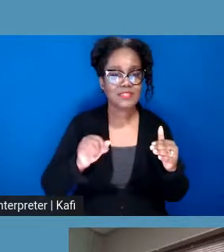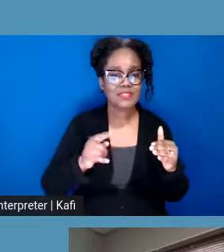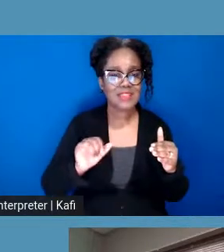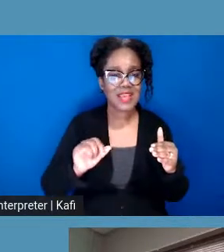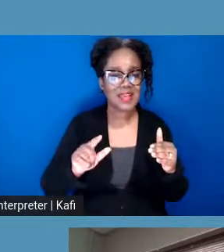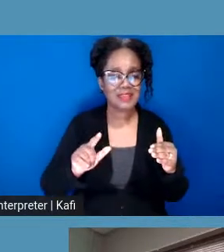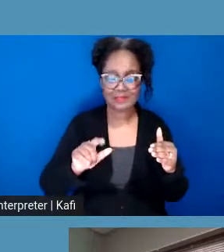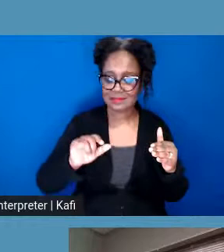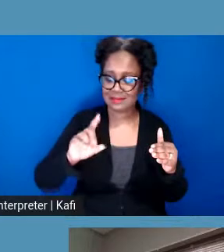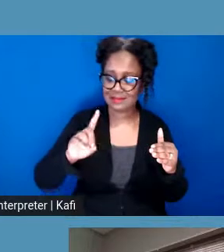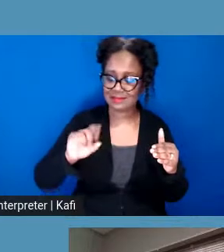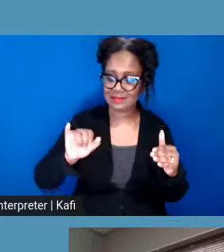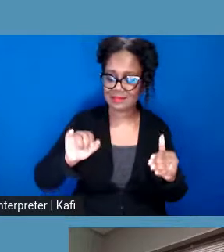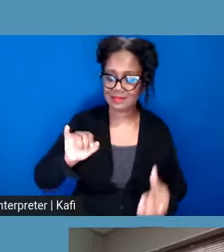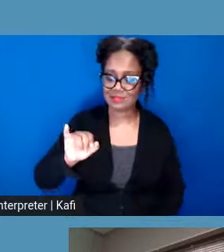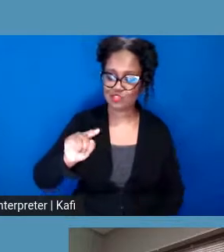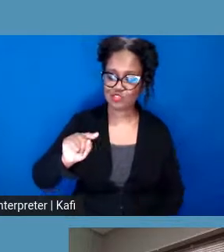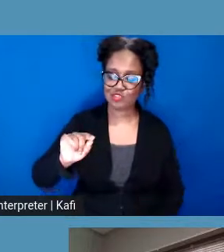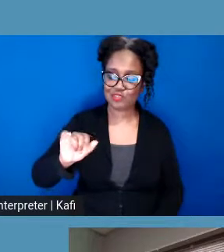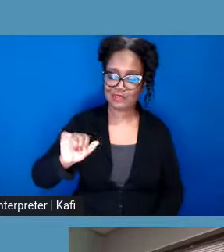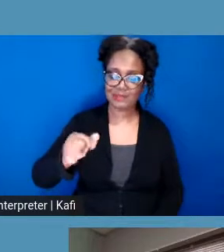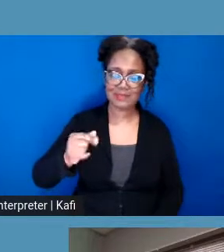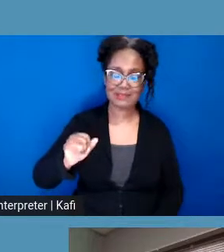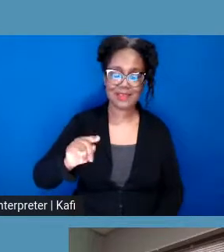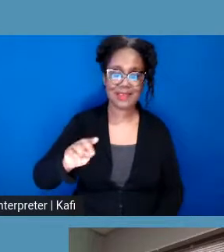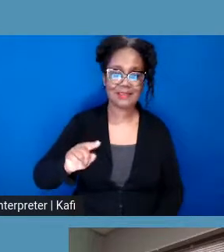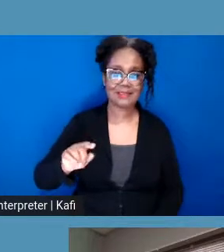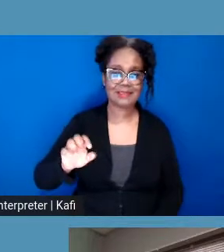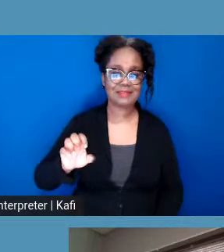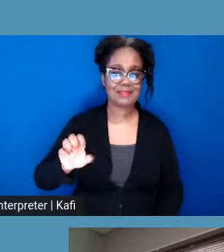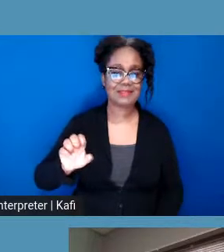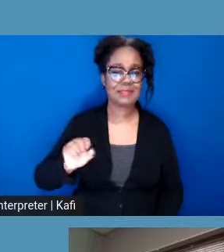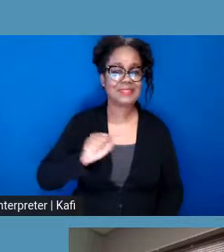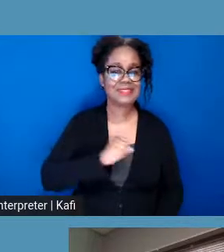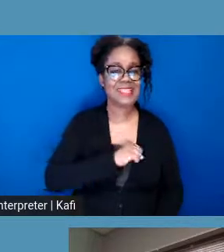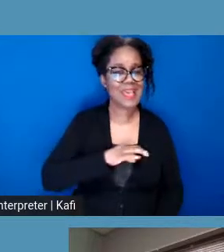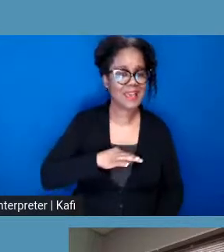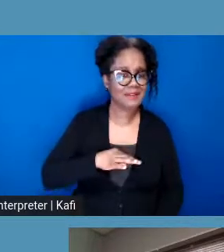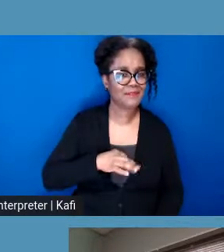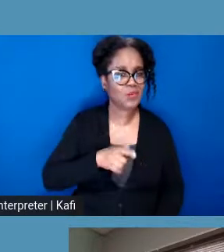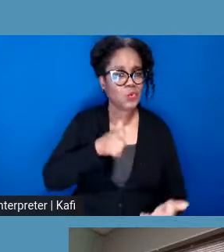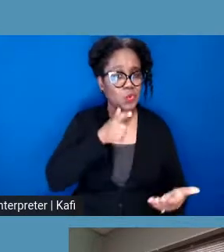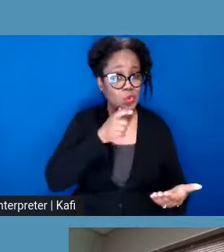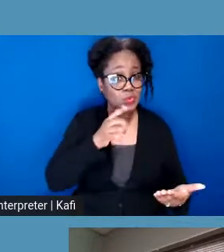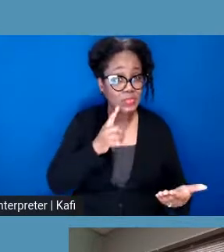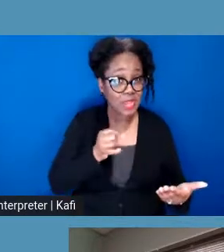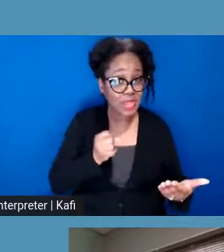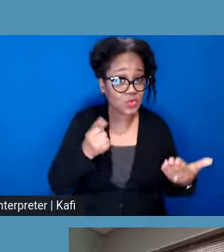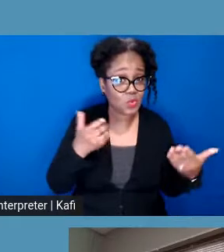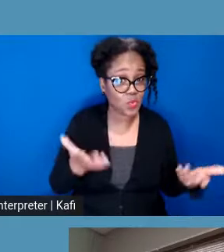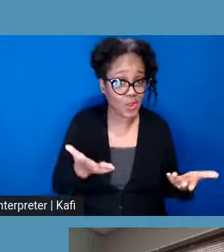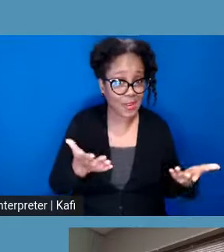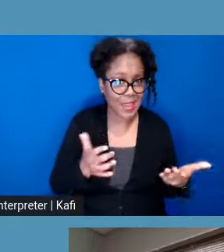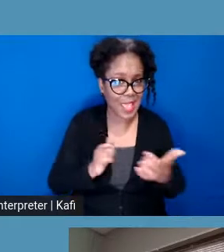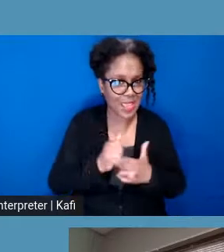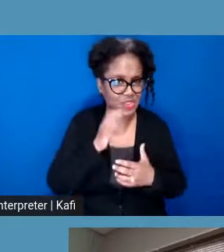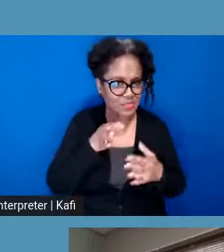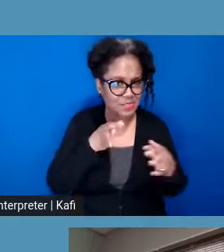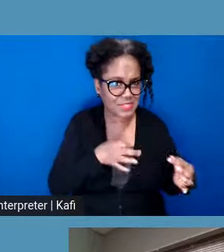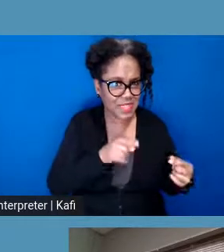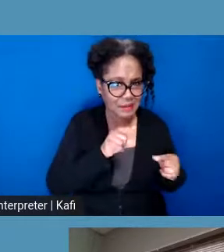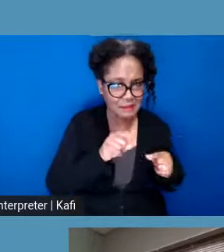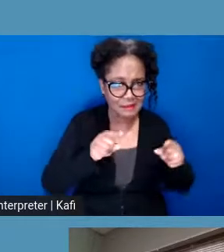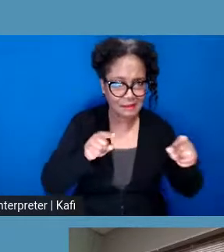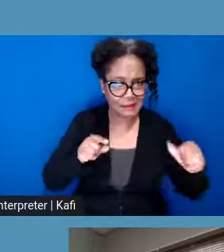essentially? Perhaps this is a good question for the both of you to answer. Sure. I have a great